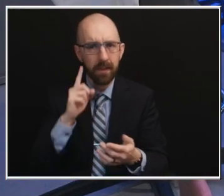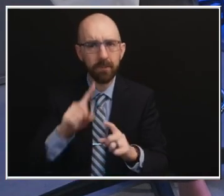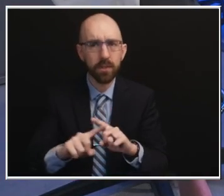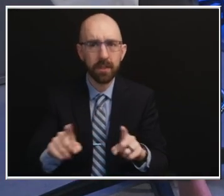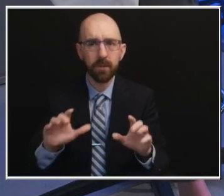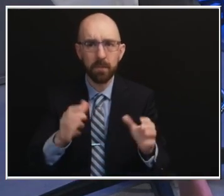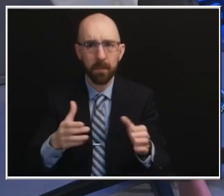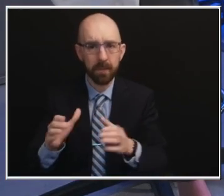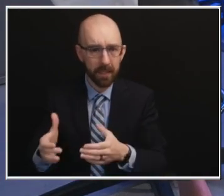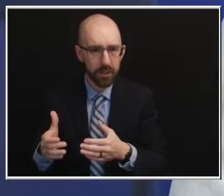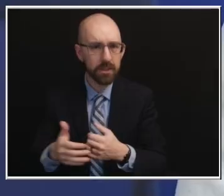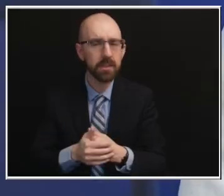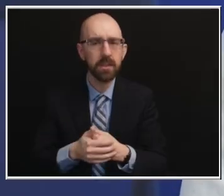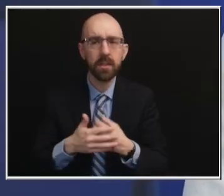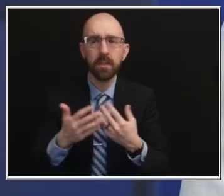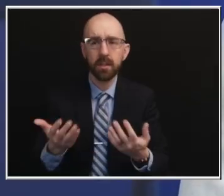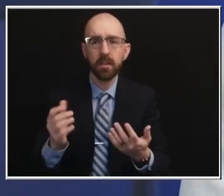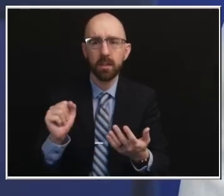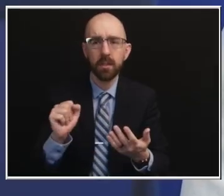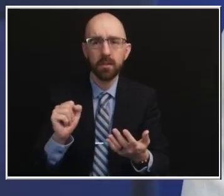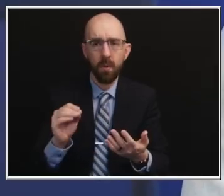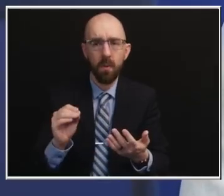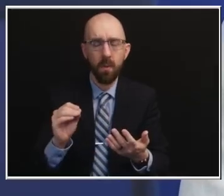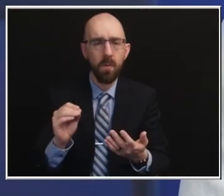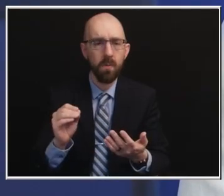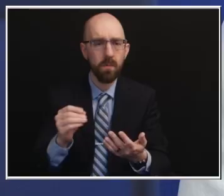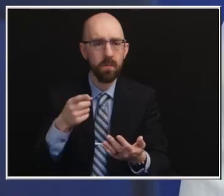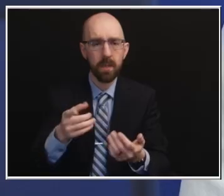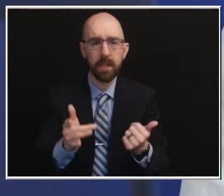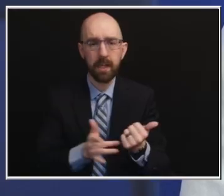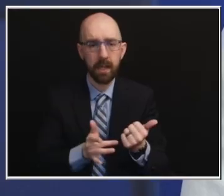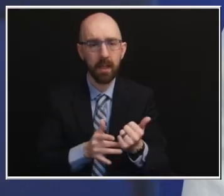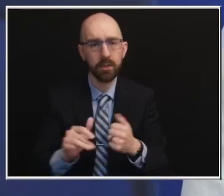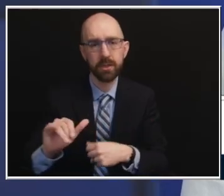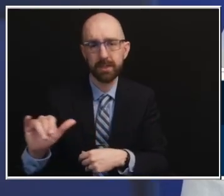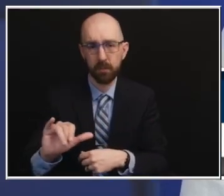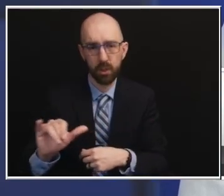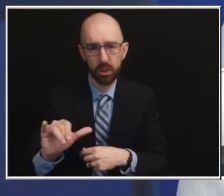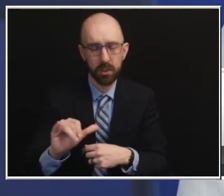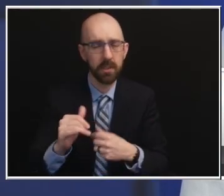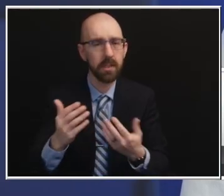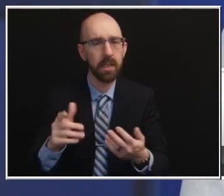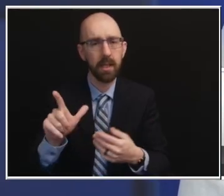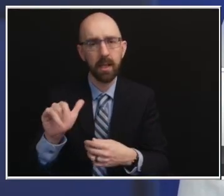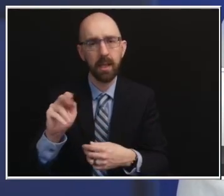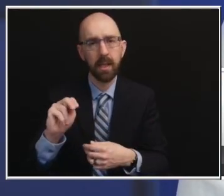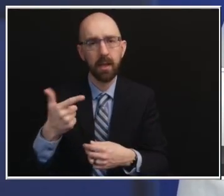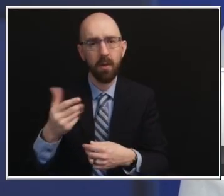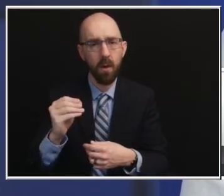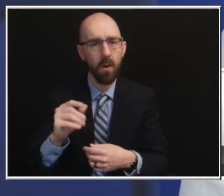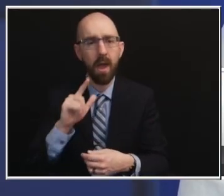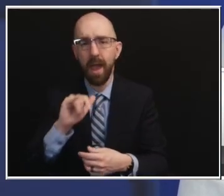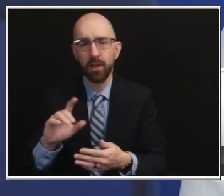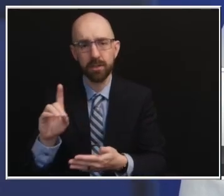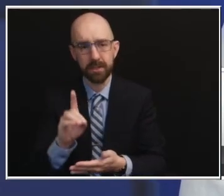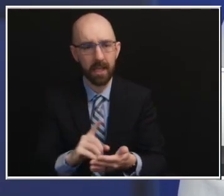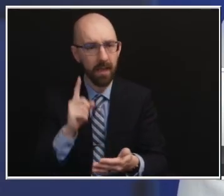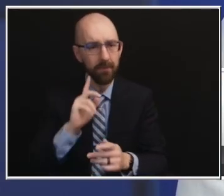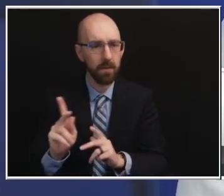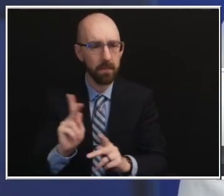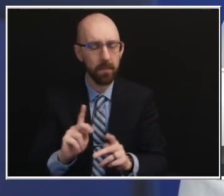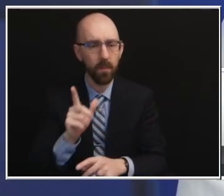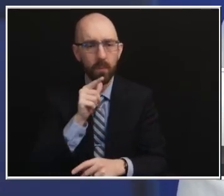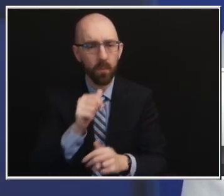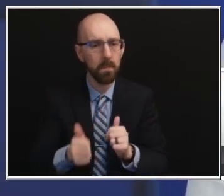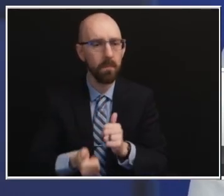Yes, so while the technology is very similar, the Lingo is actually designed for people who are most